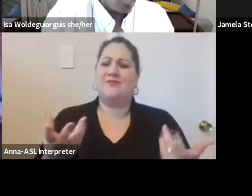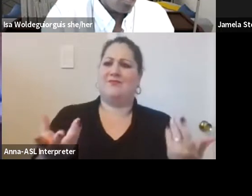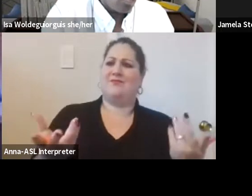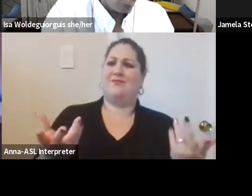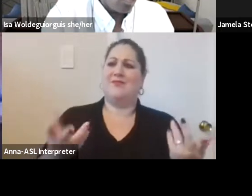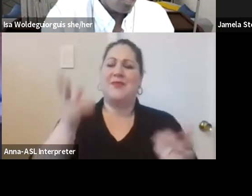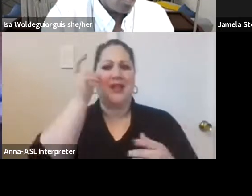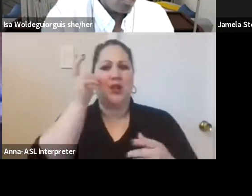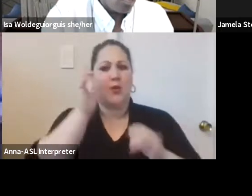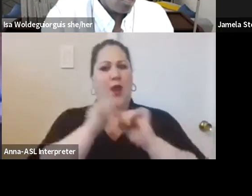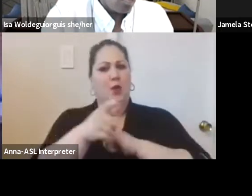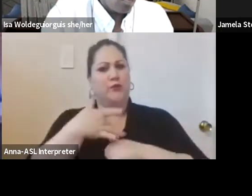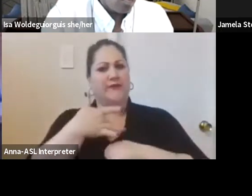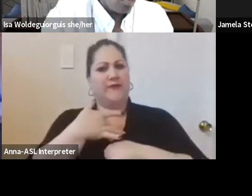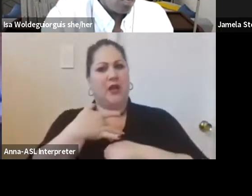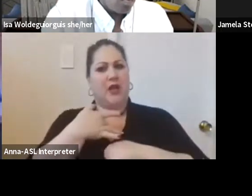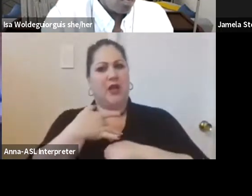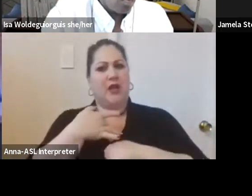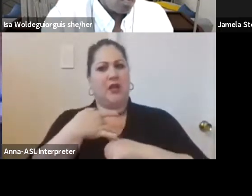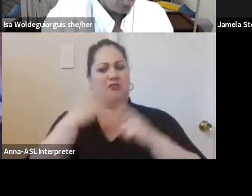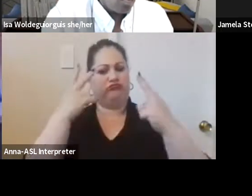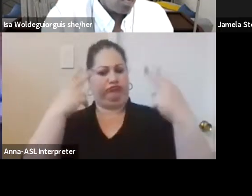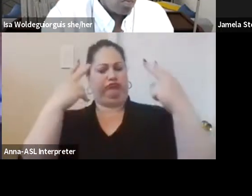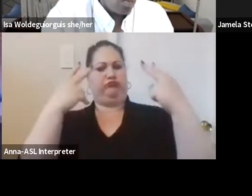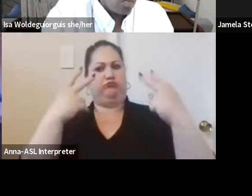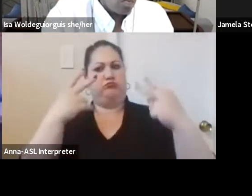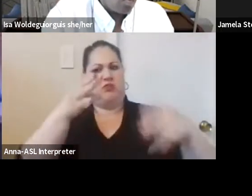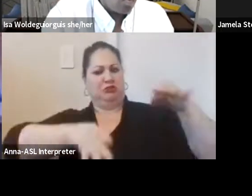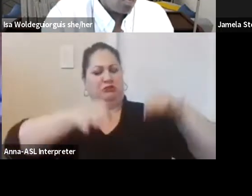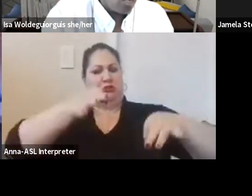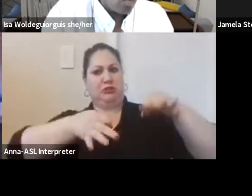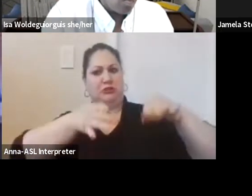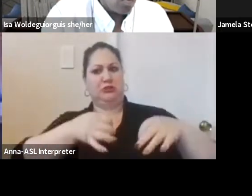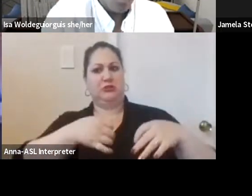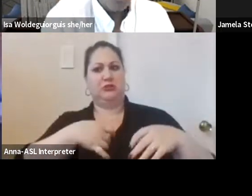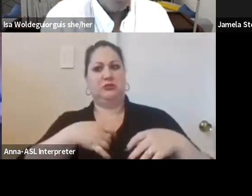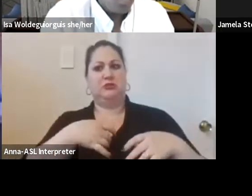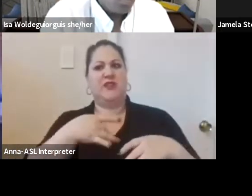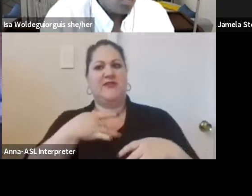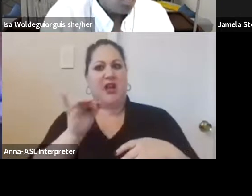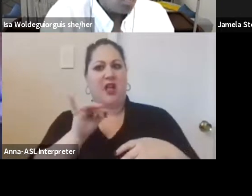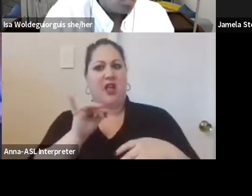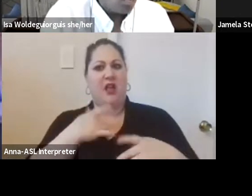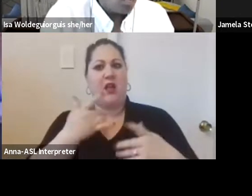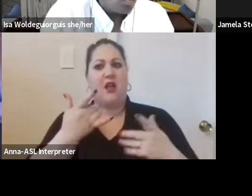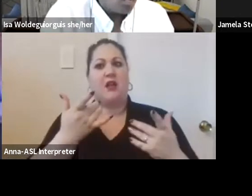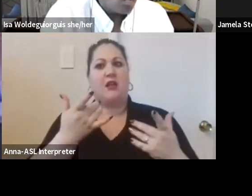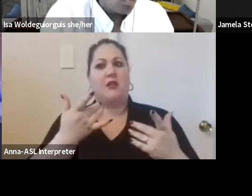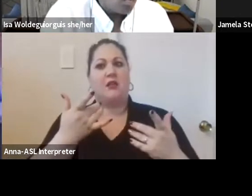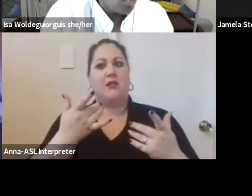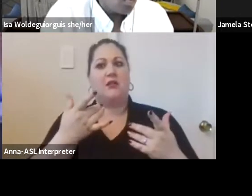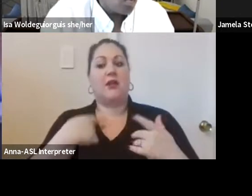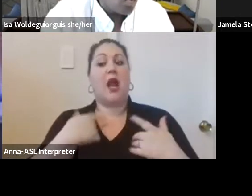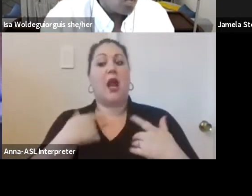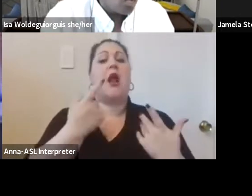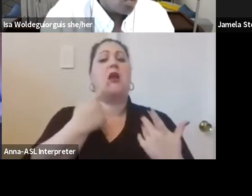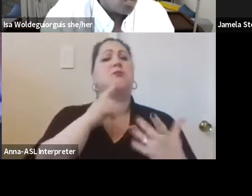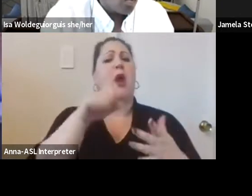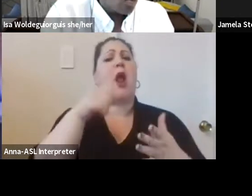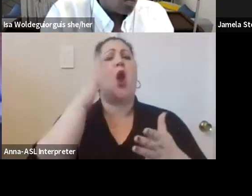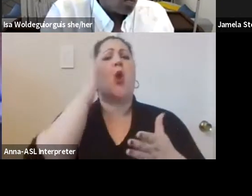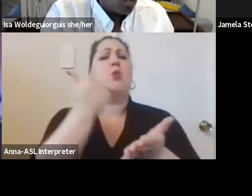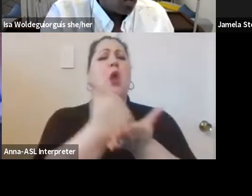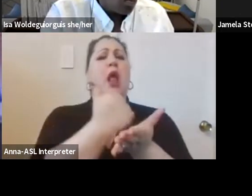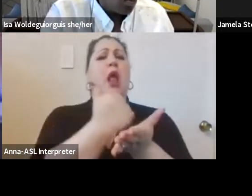under a microscope and probed. And Selena, again, you talked about how they were doing this behind the scenes work and